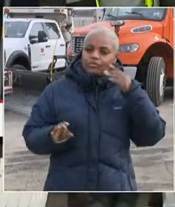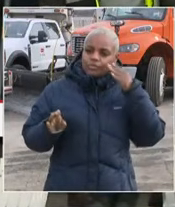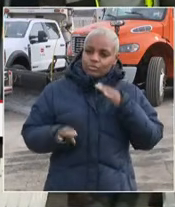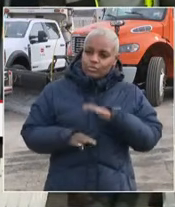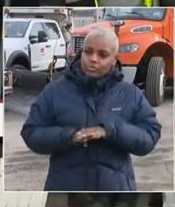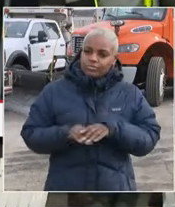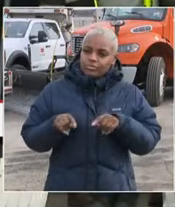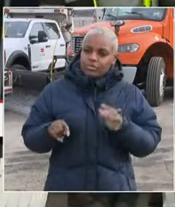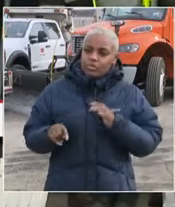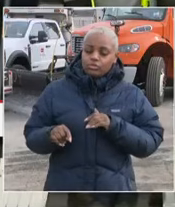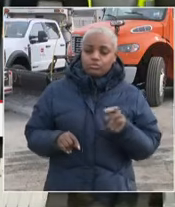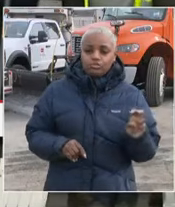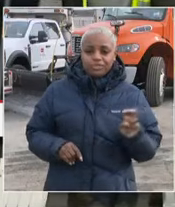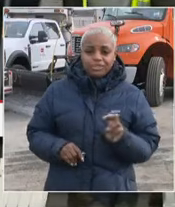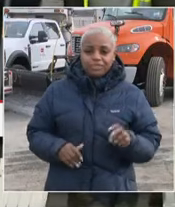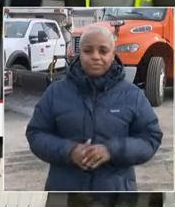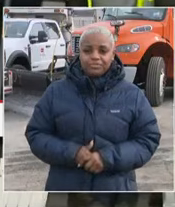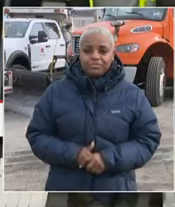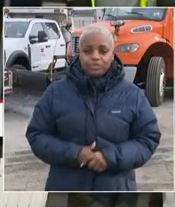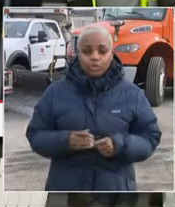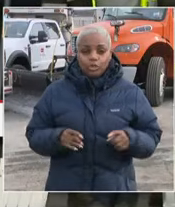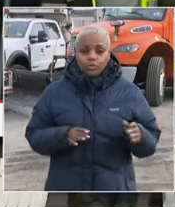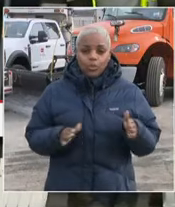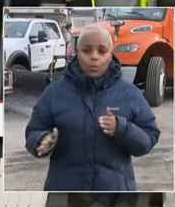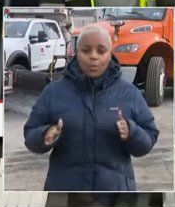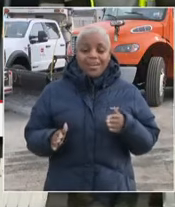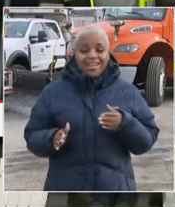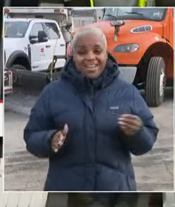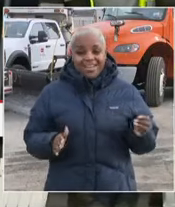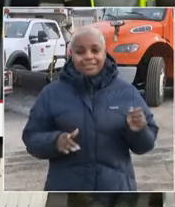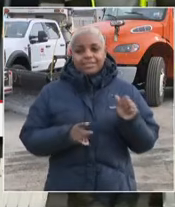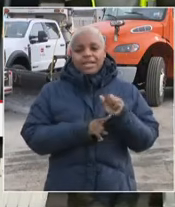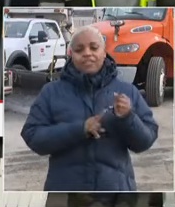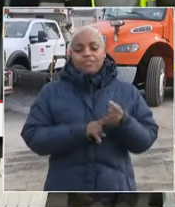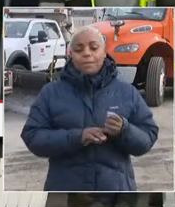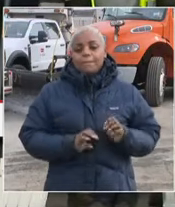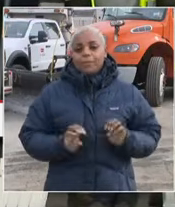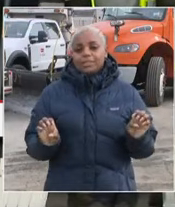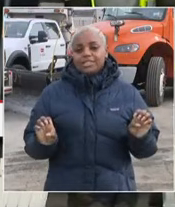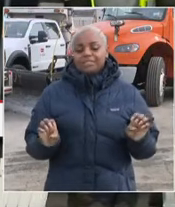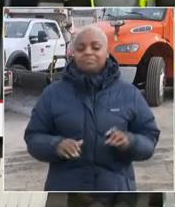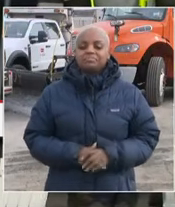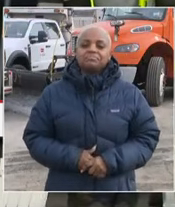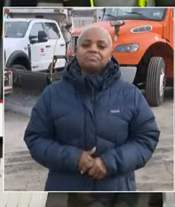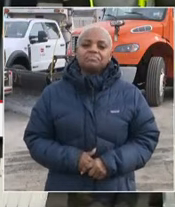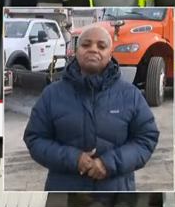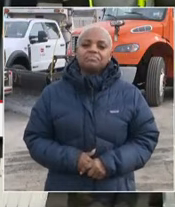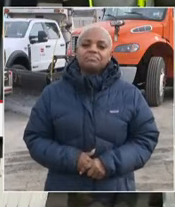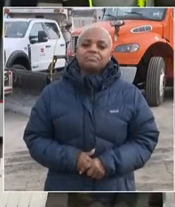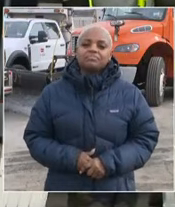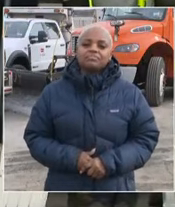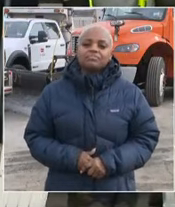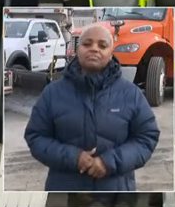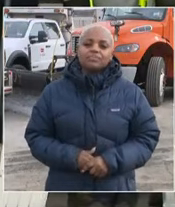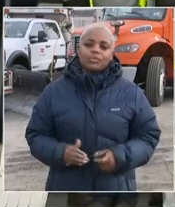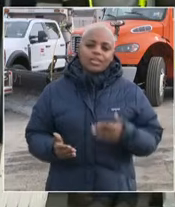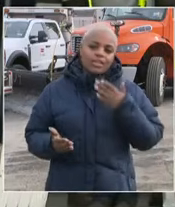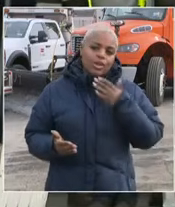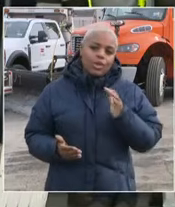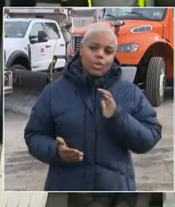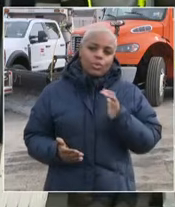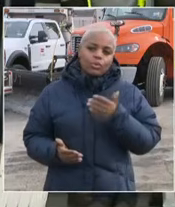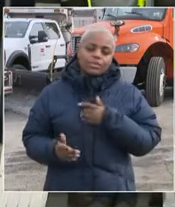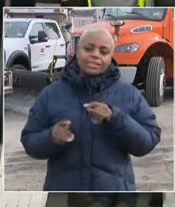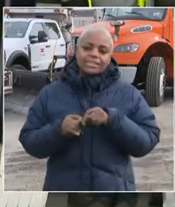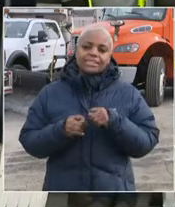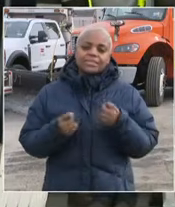early. Allows us all to prepare and work together. Team Metro, just like the DPW team behind me, I want to thank them. We have thousands of